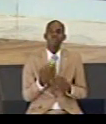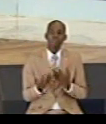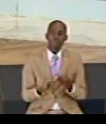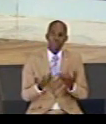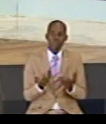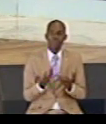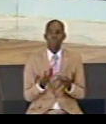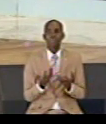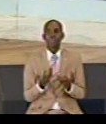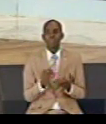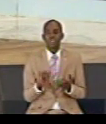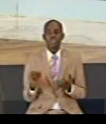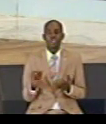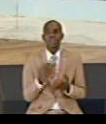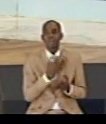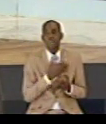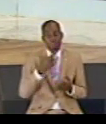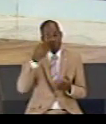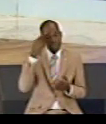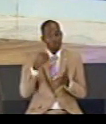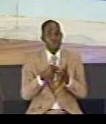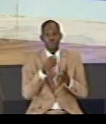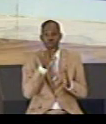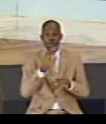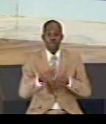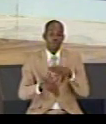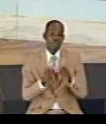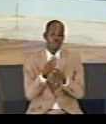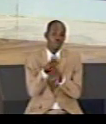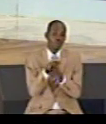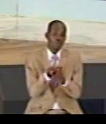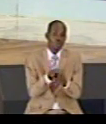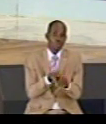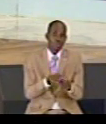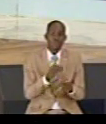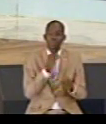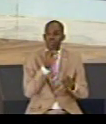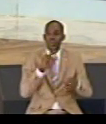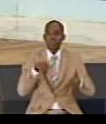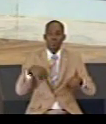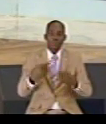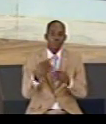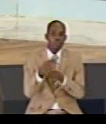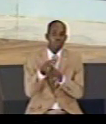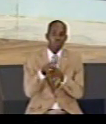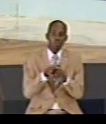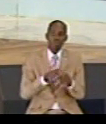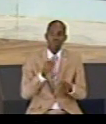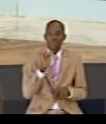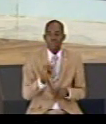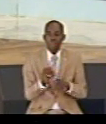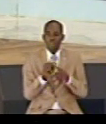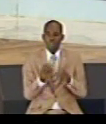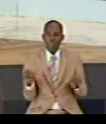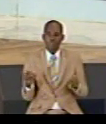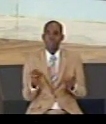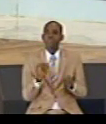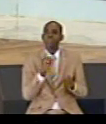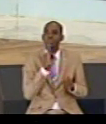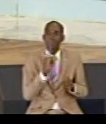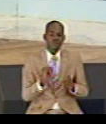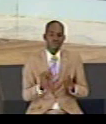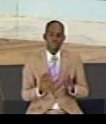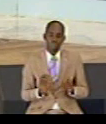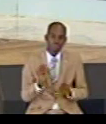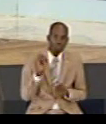longing? Because it's not walking slowly, it's not going sluggishly, it's actually running,